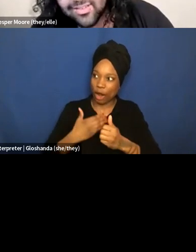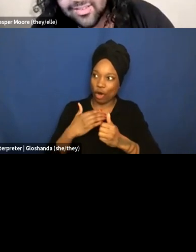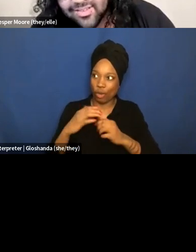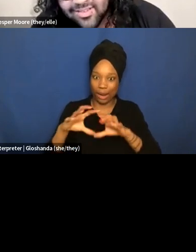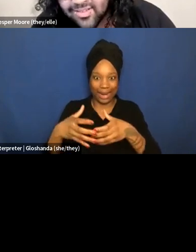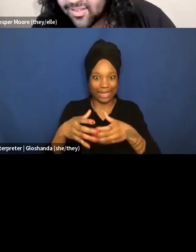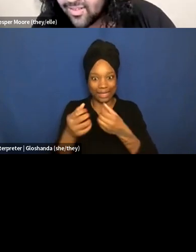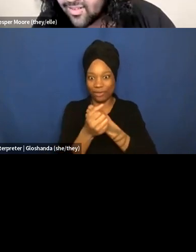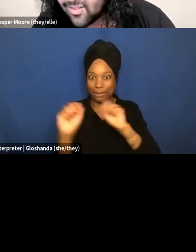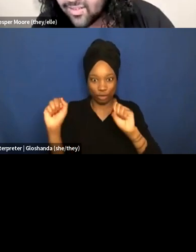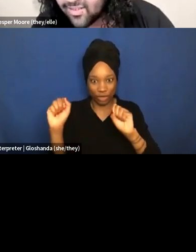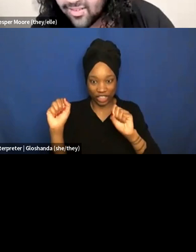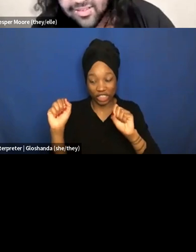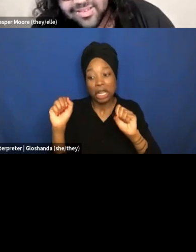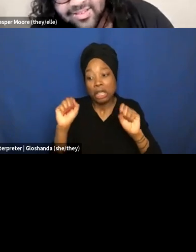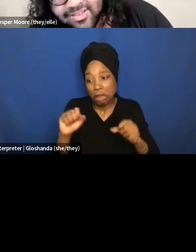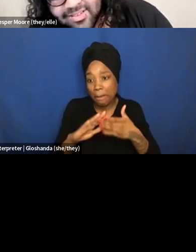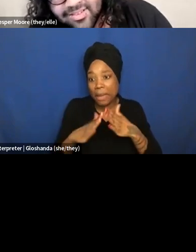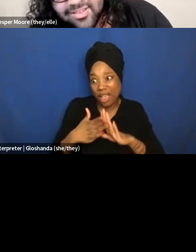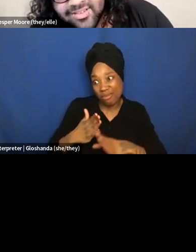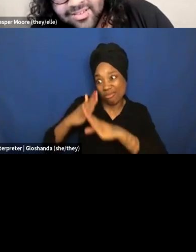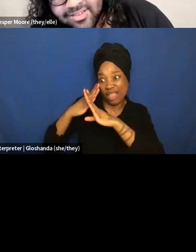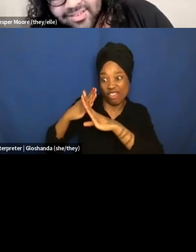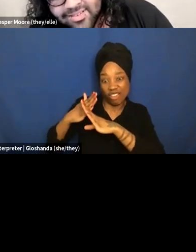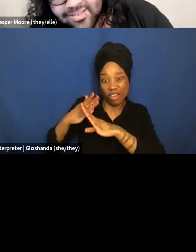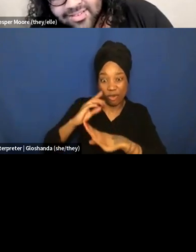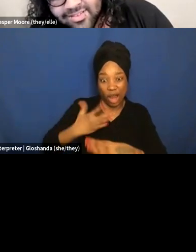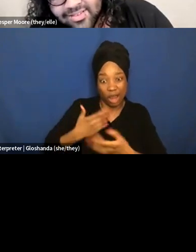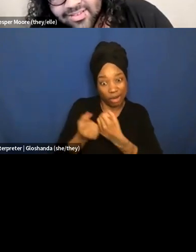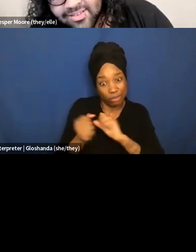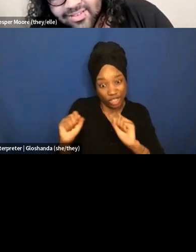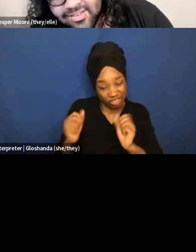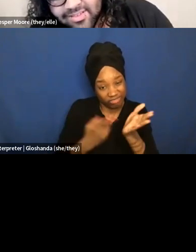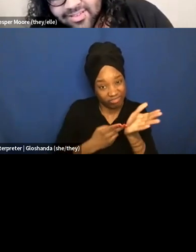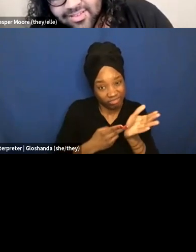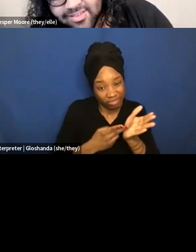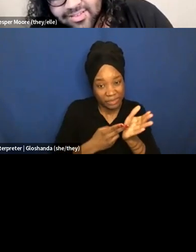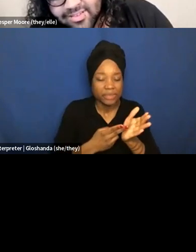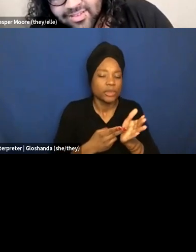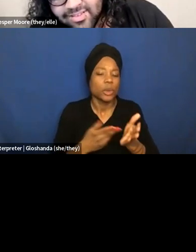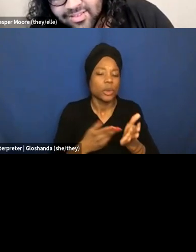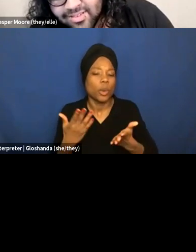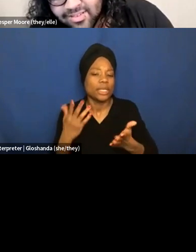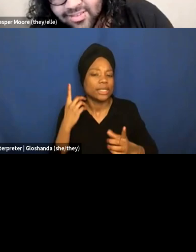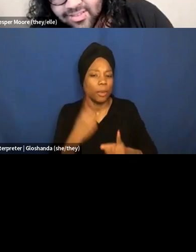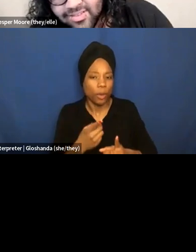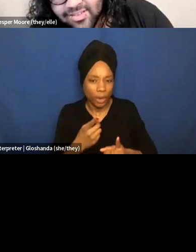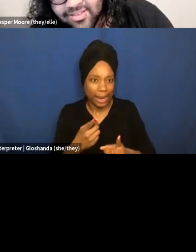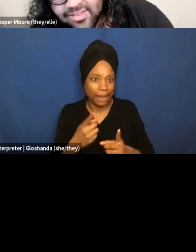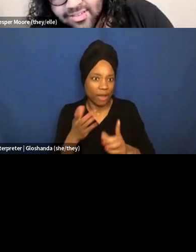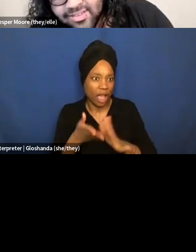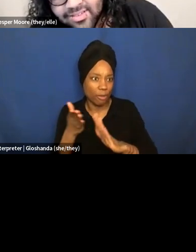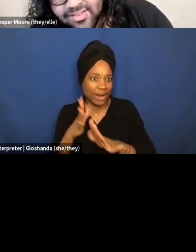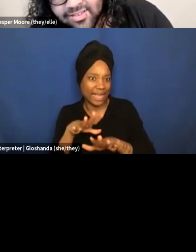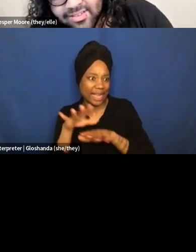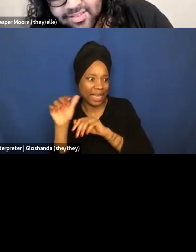than maybe being an impediment to it, frankly. And so then what would a benefit be of operating as much outside of the system